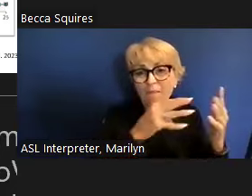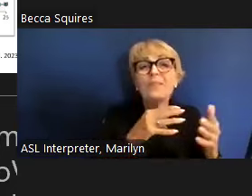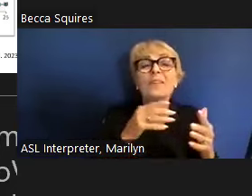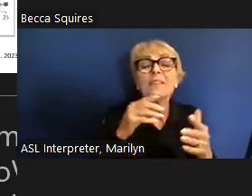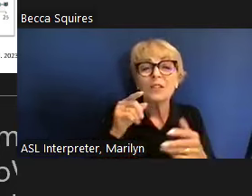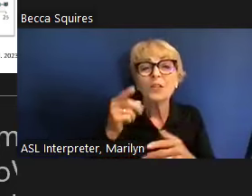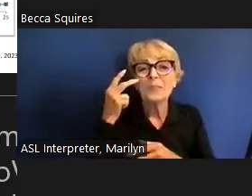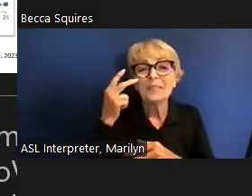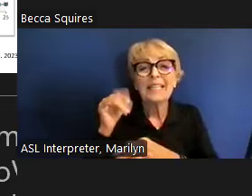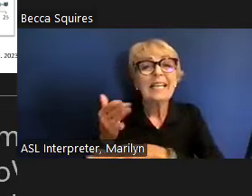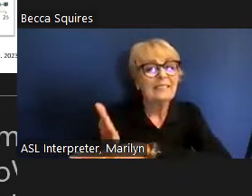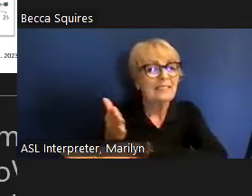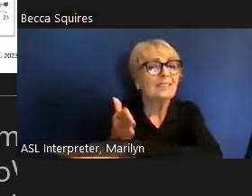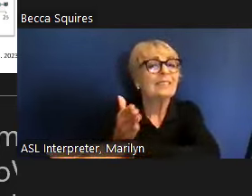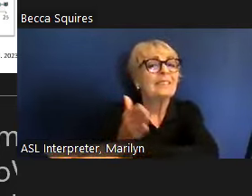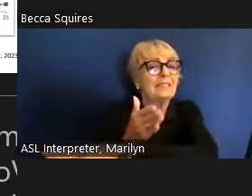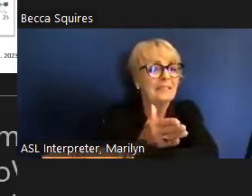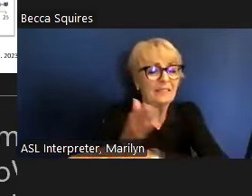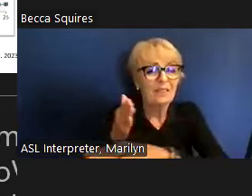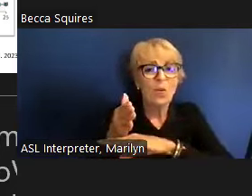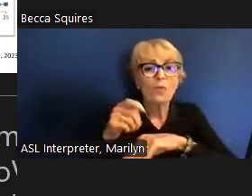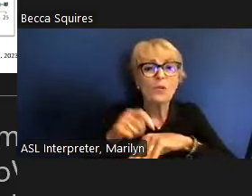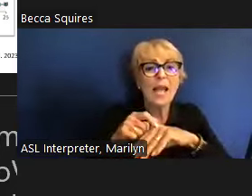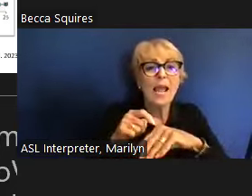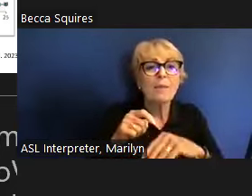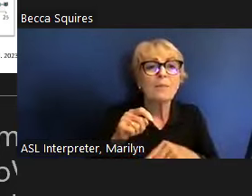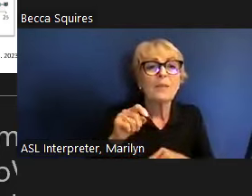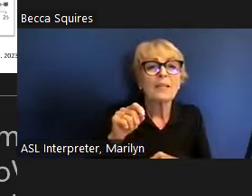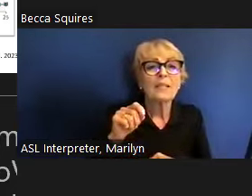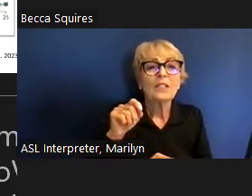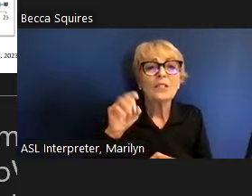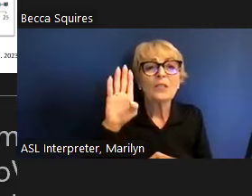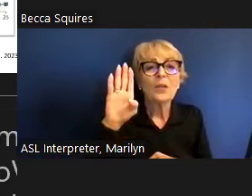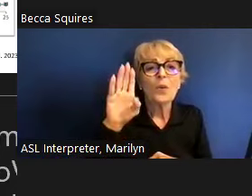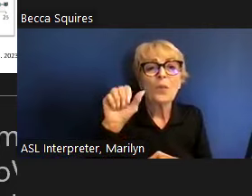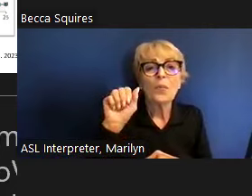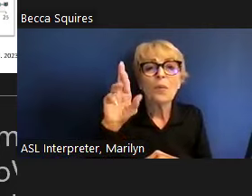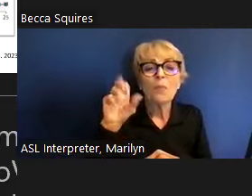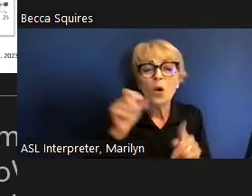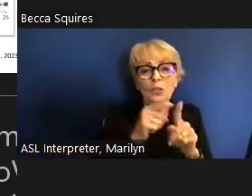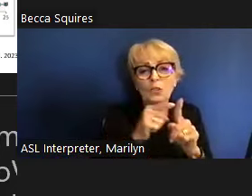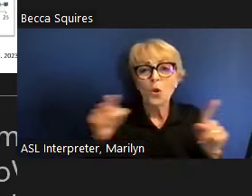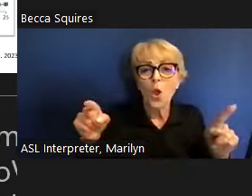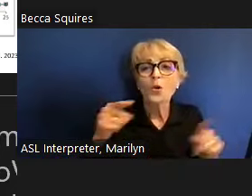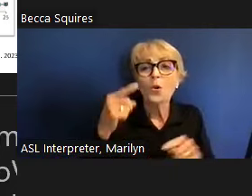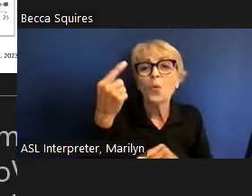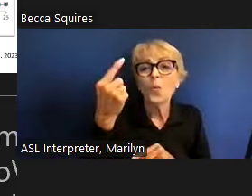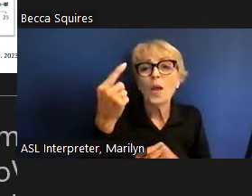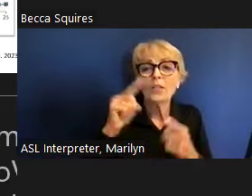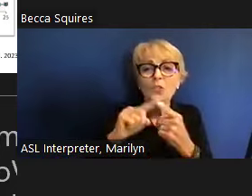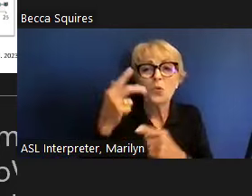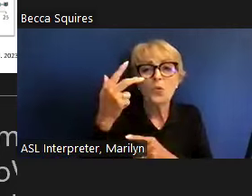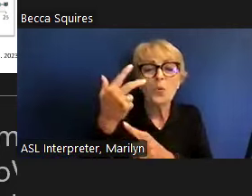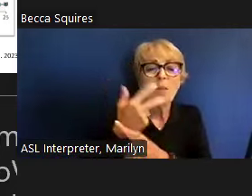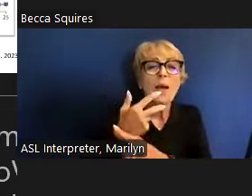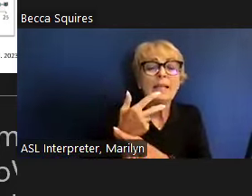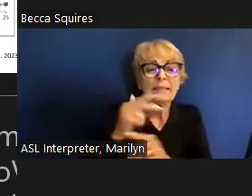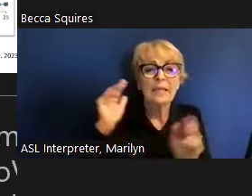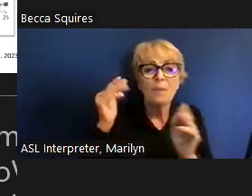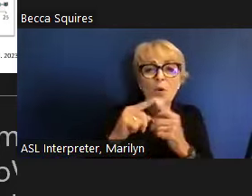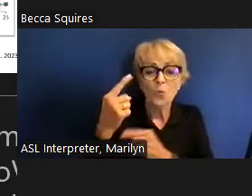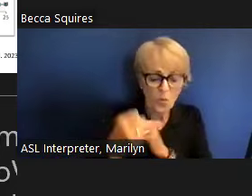over time. So the bars are longer at the 1 to 3 months than they are at a